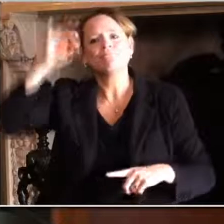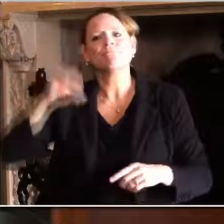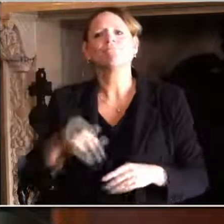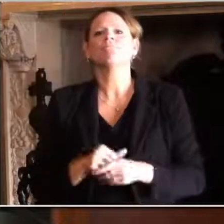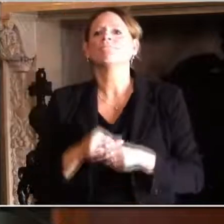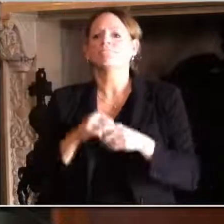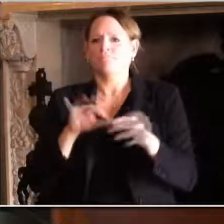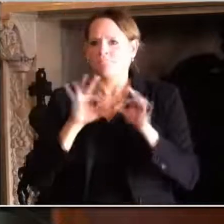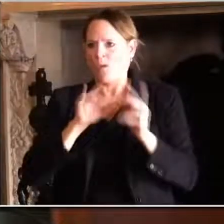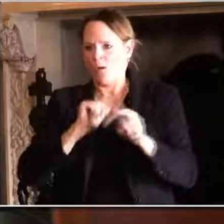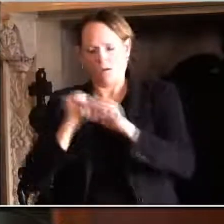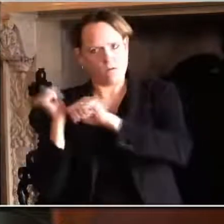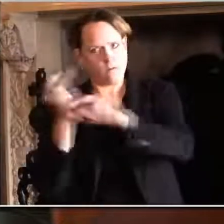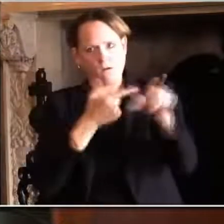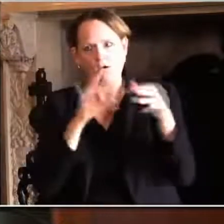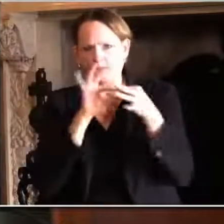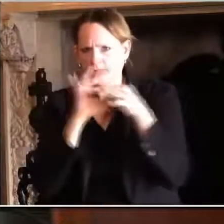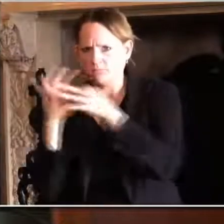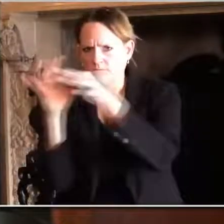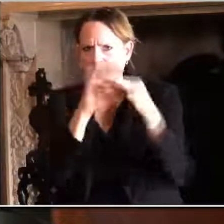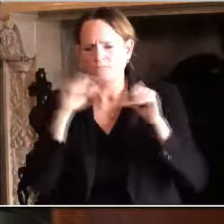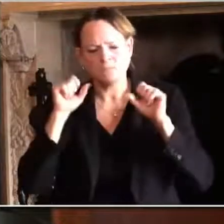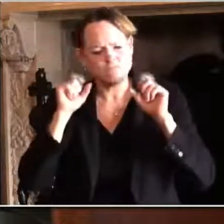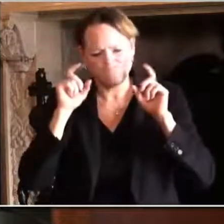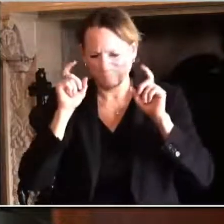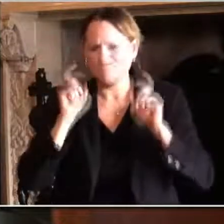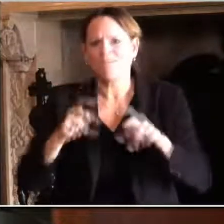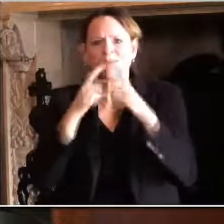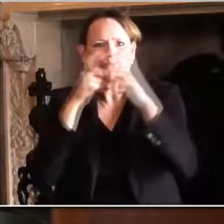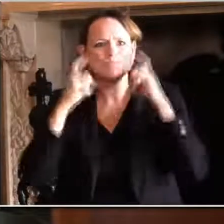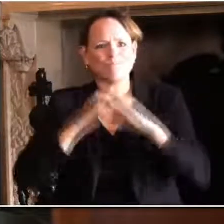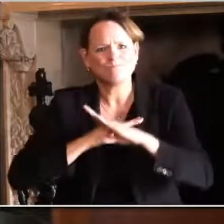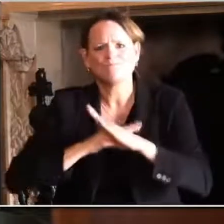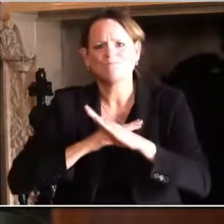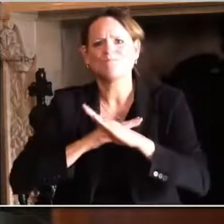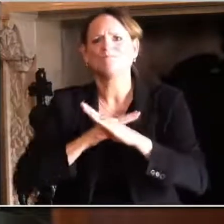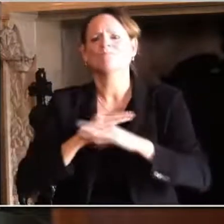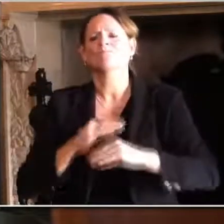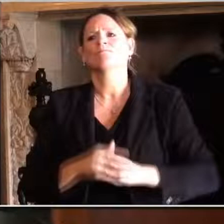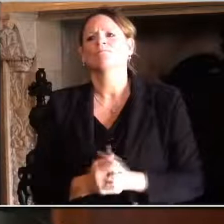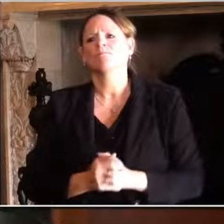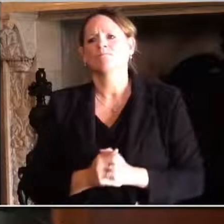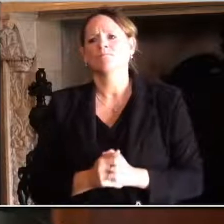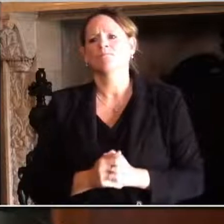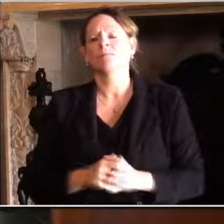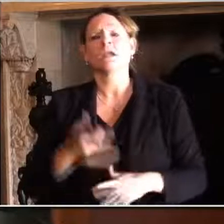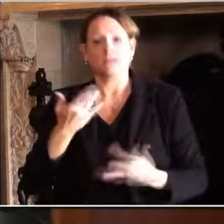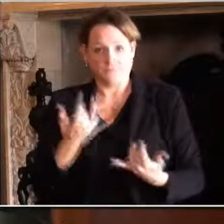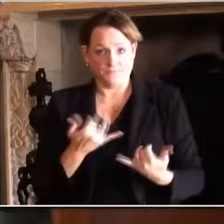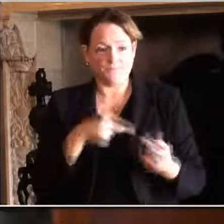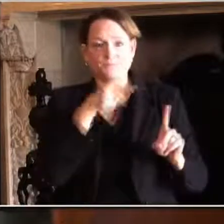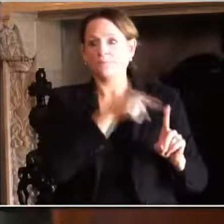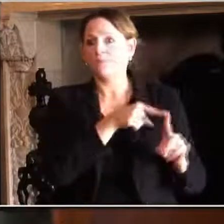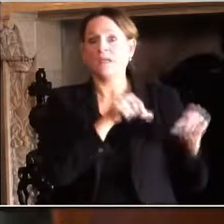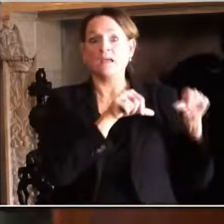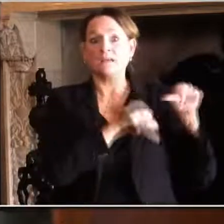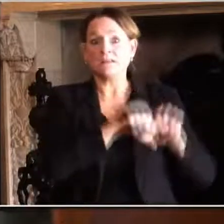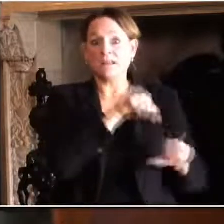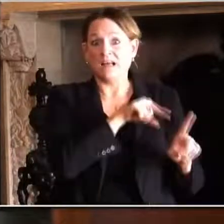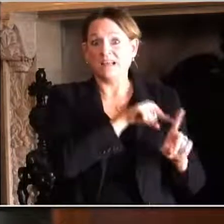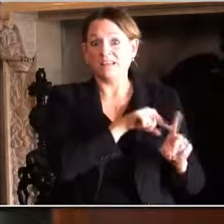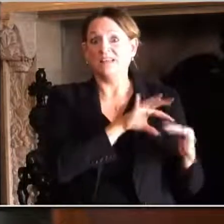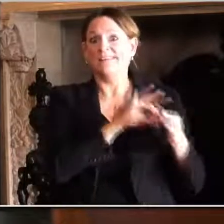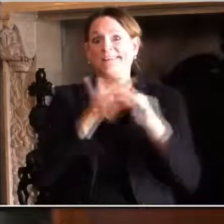ourselves and our communities. And this is where the science and the governor's actions today intersect. We know